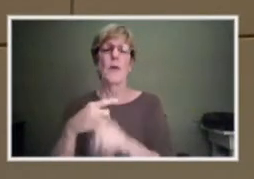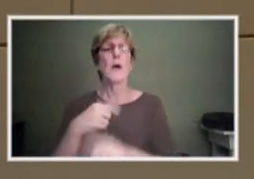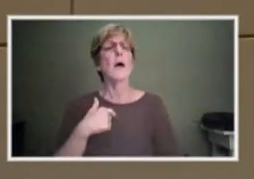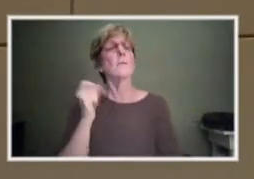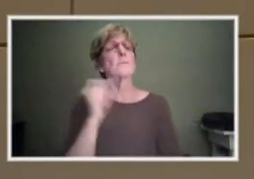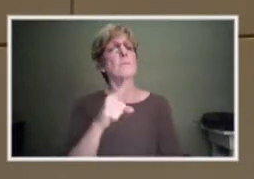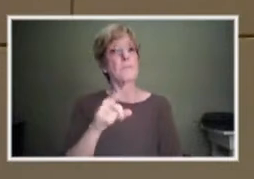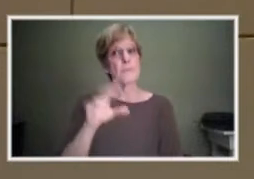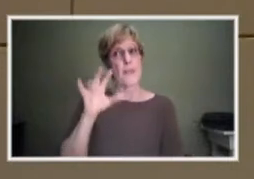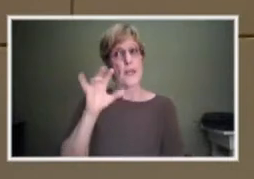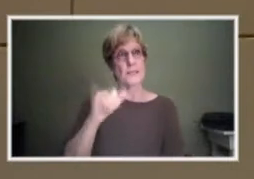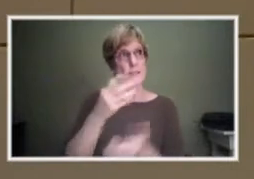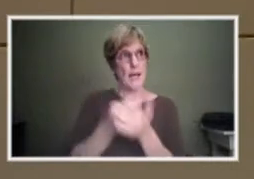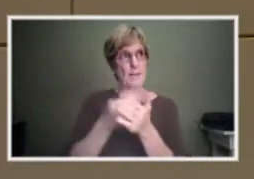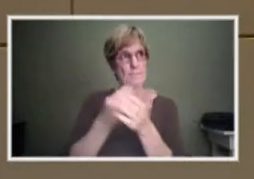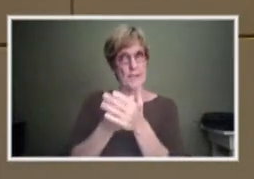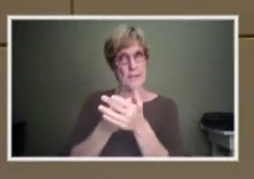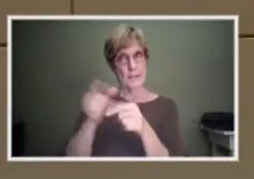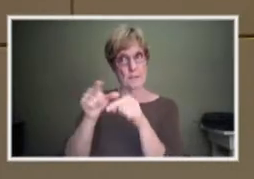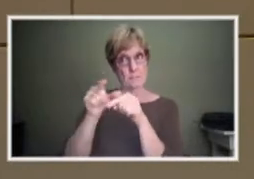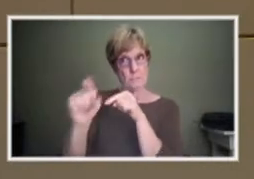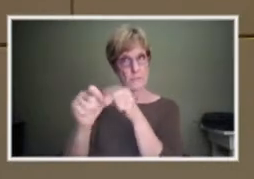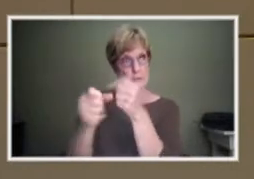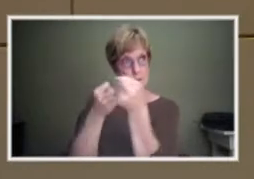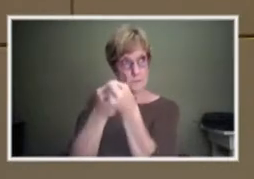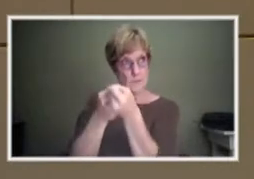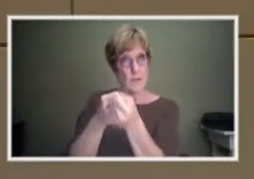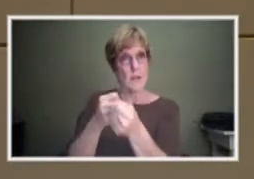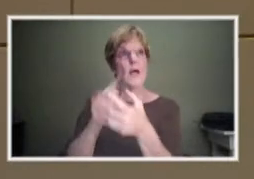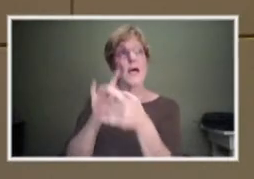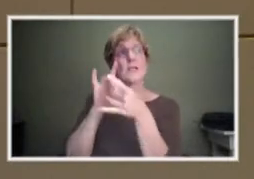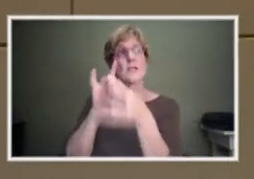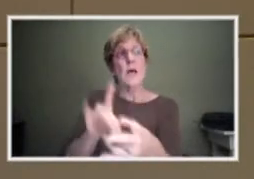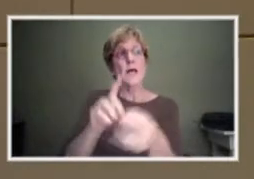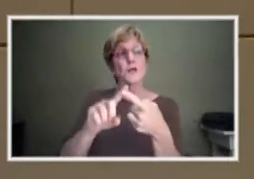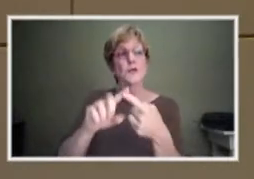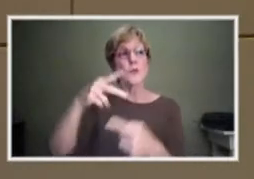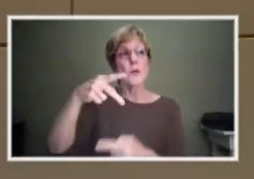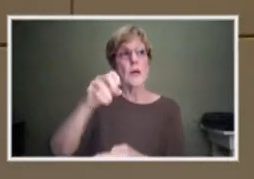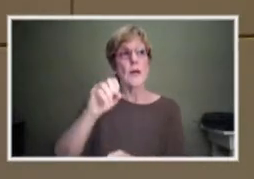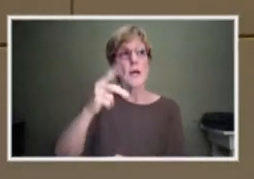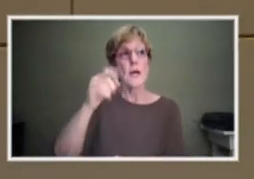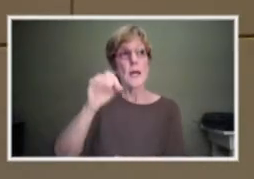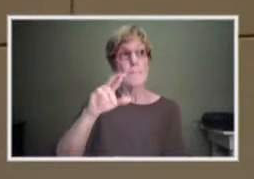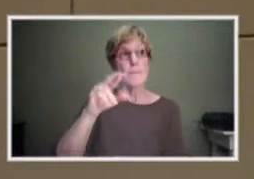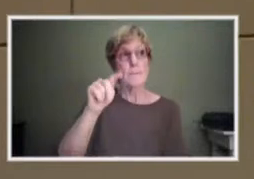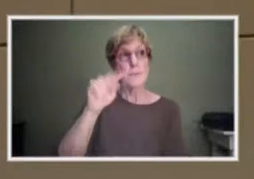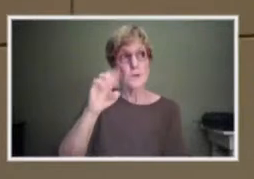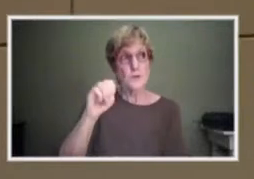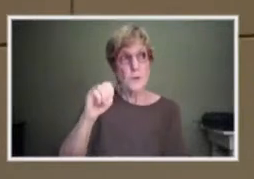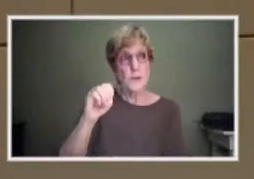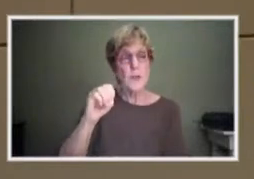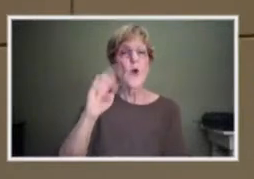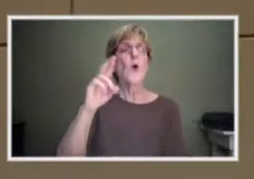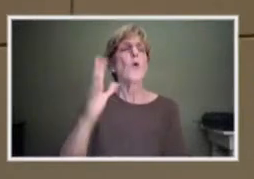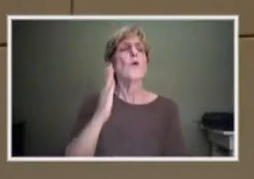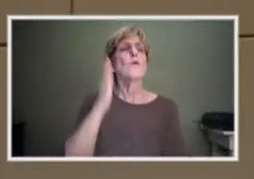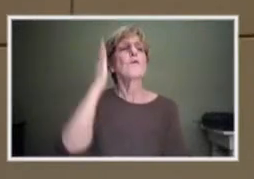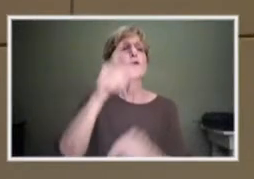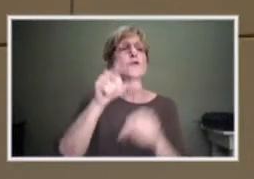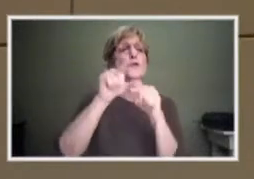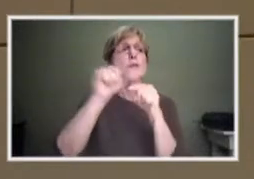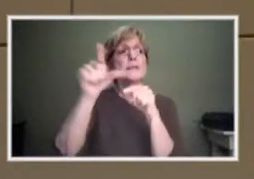those subsidies directly tied to Preparatory, or are those future subsidies going